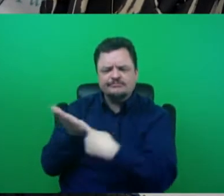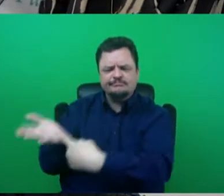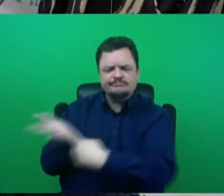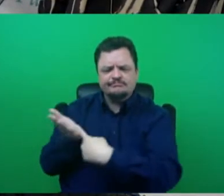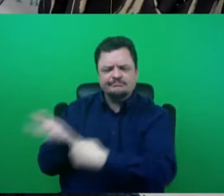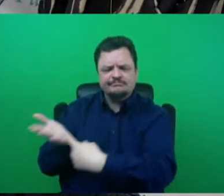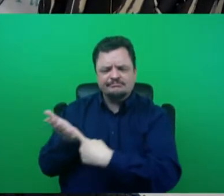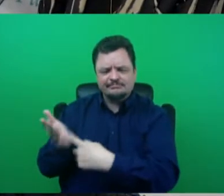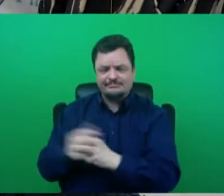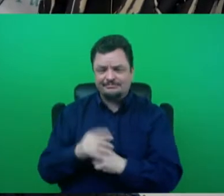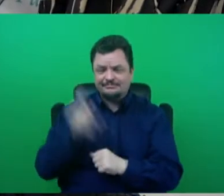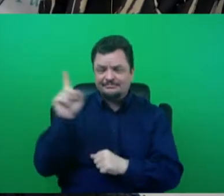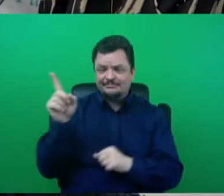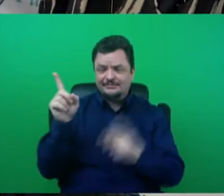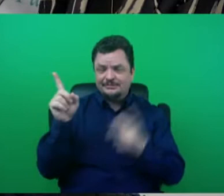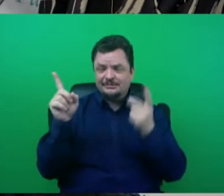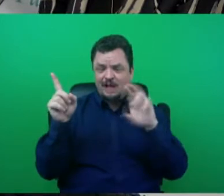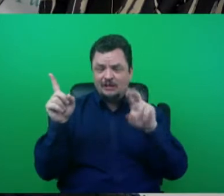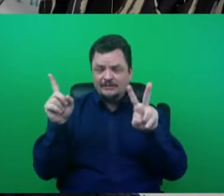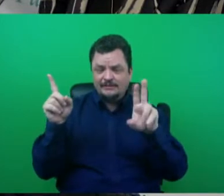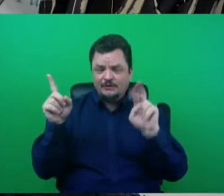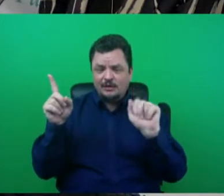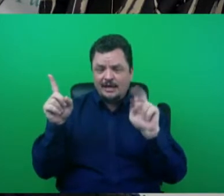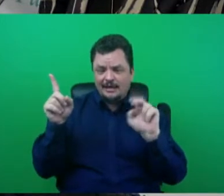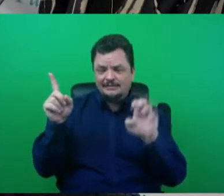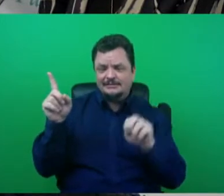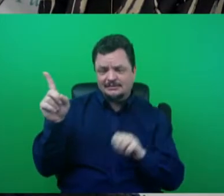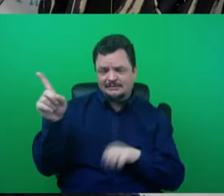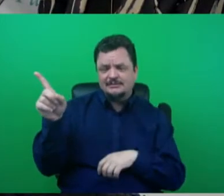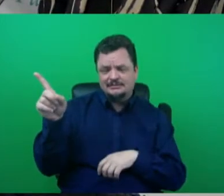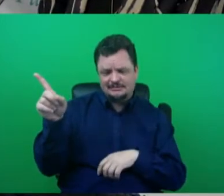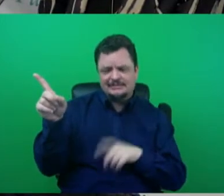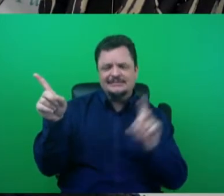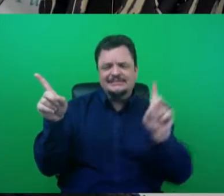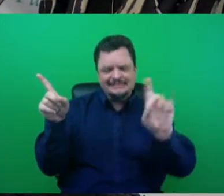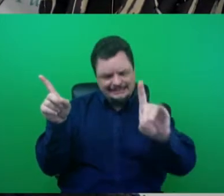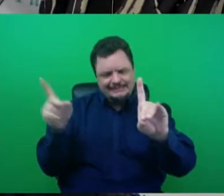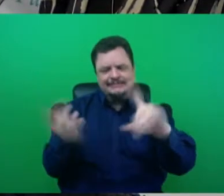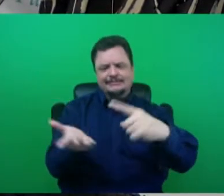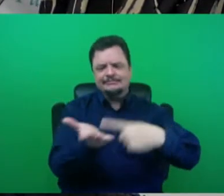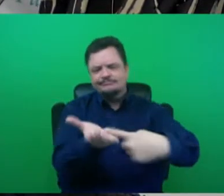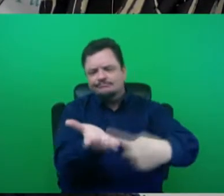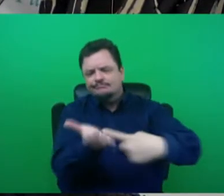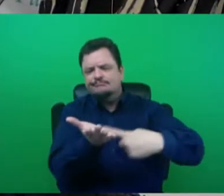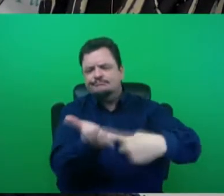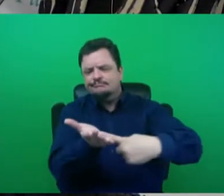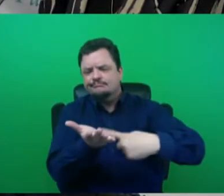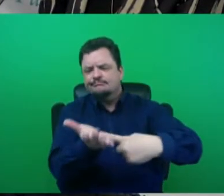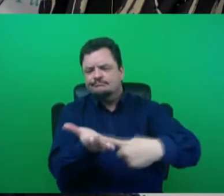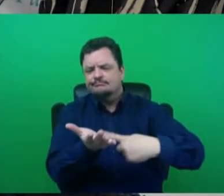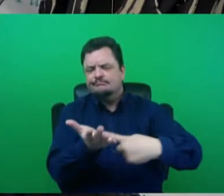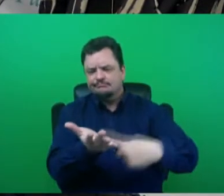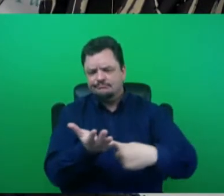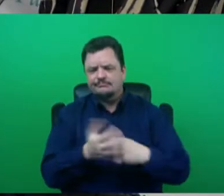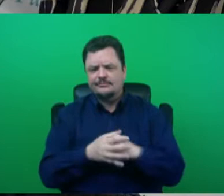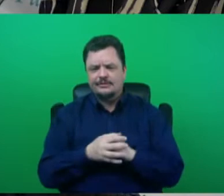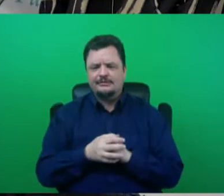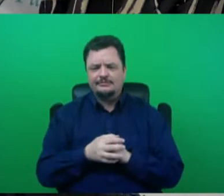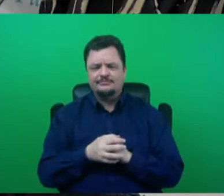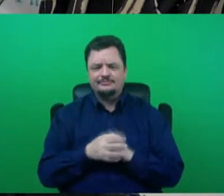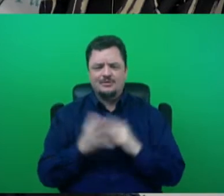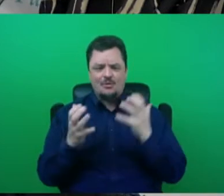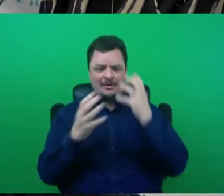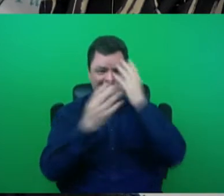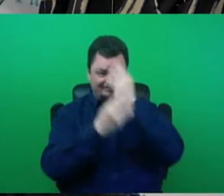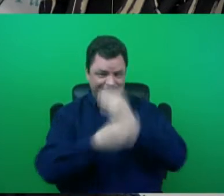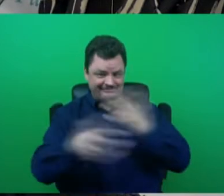just so you know that fentanyl continues to be a real important item for